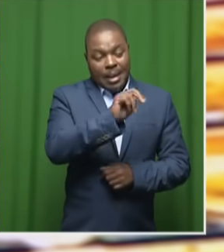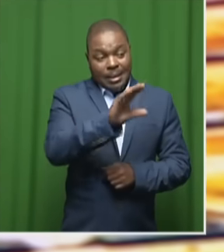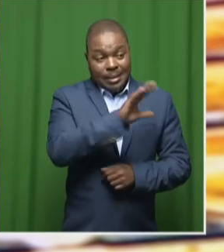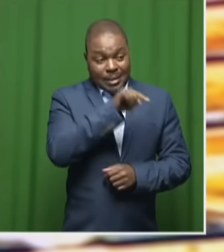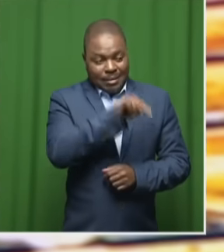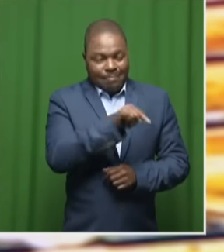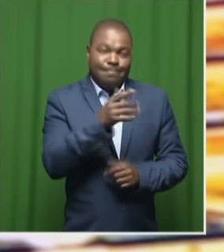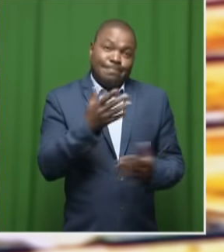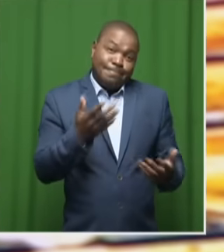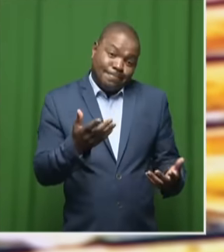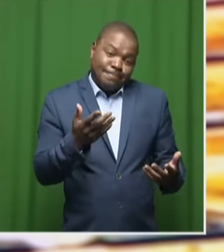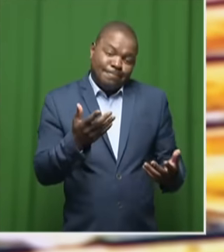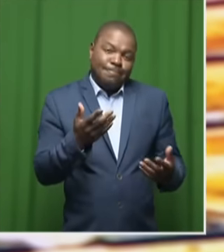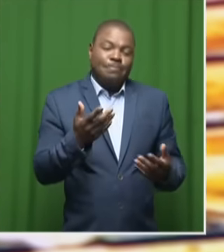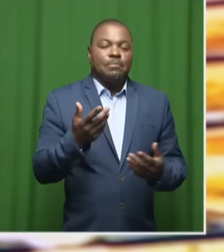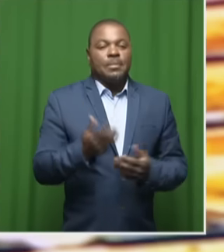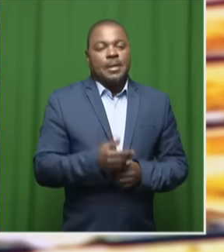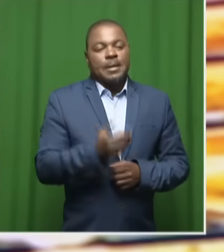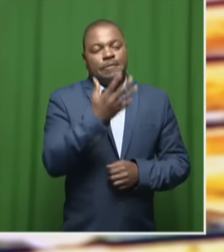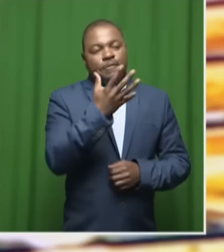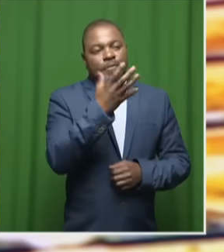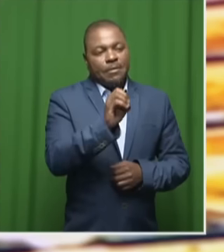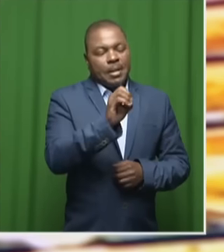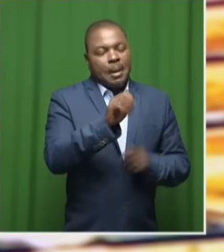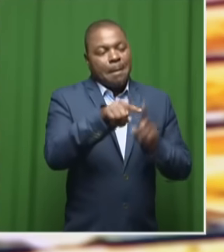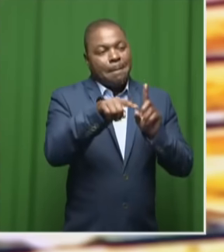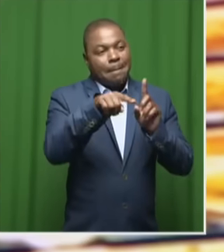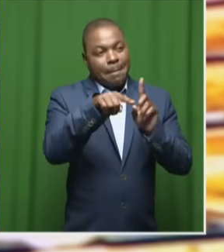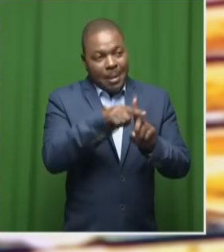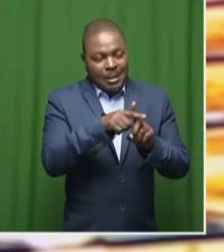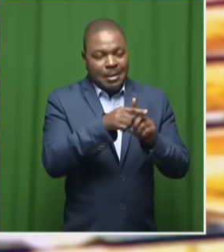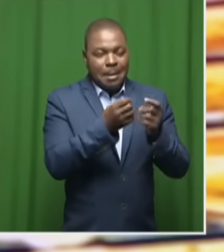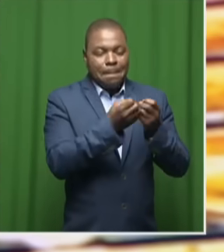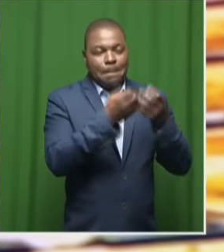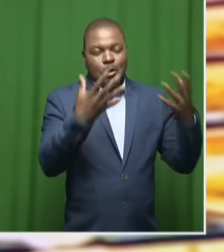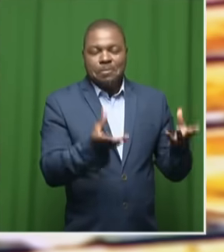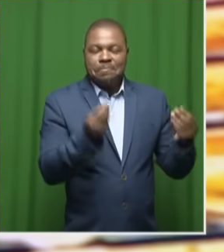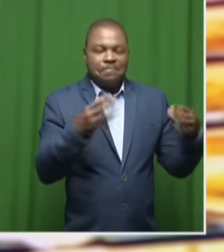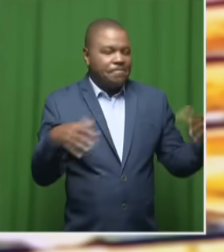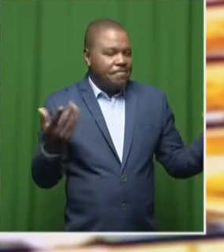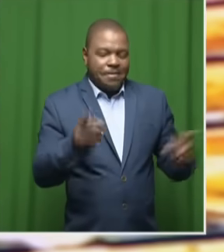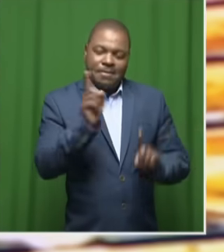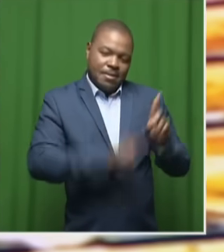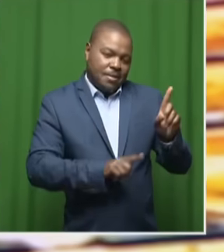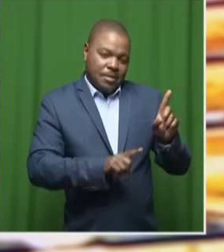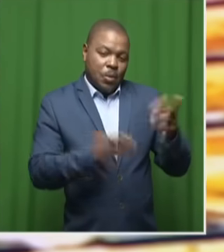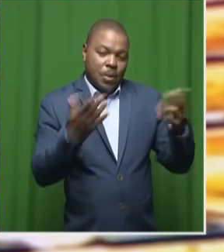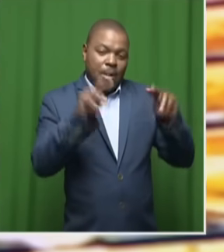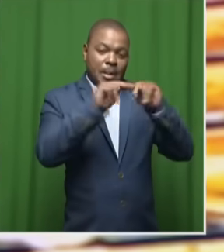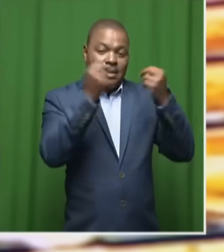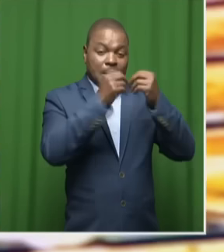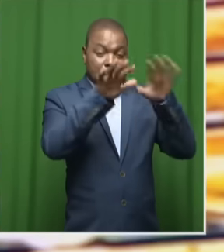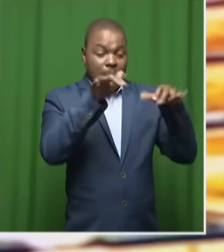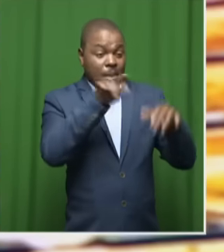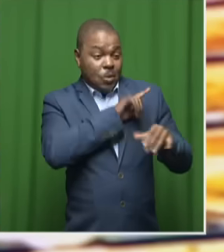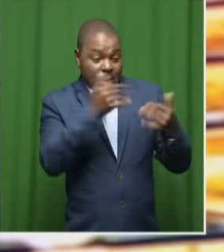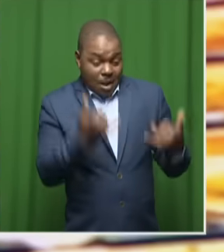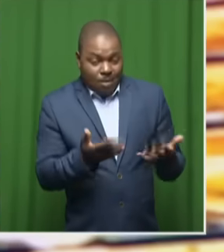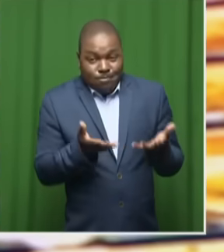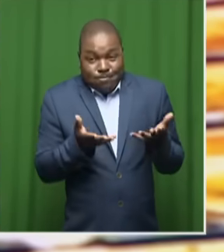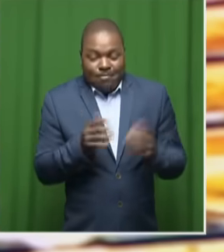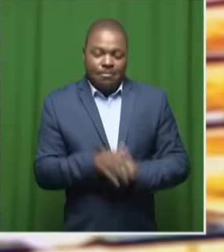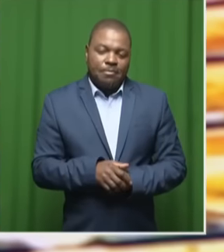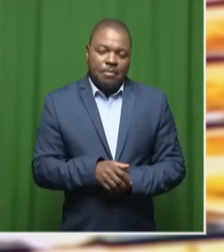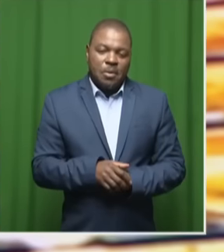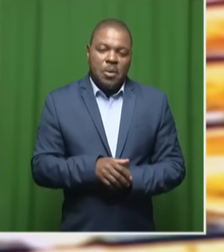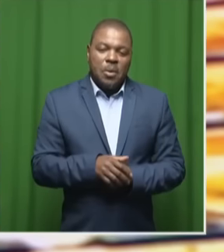failed to get a 50+ majority in the National Assembly. That's why we are sitting here today talking